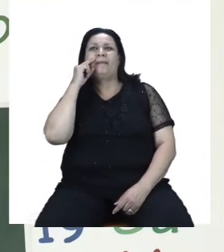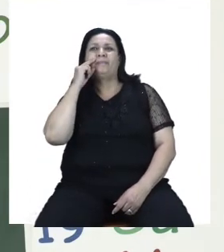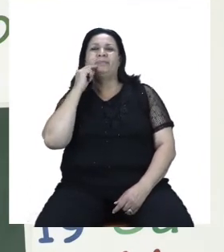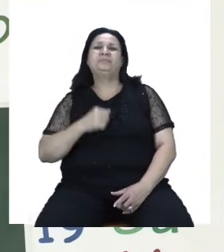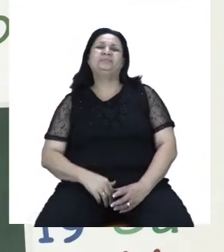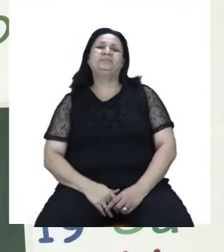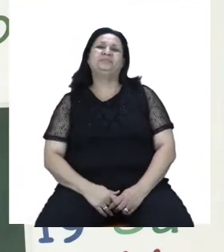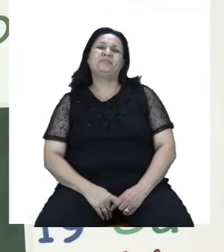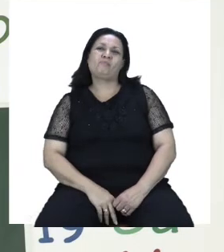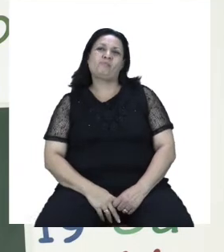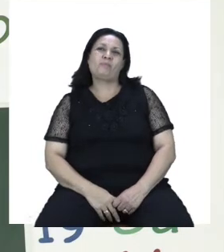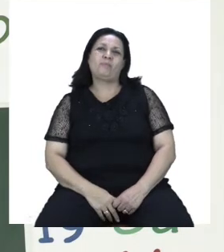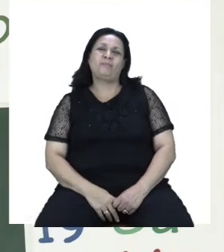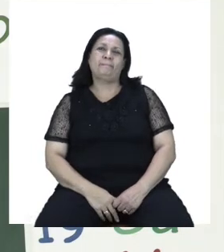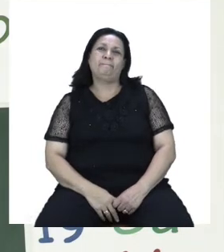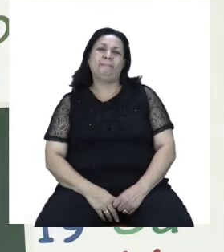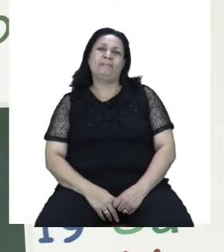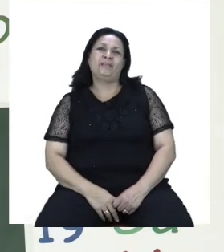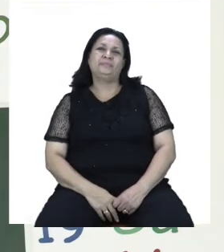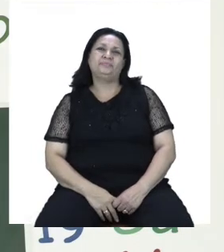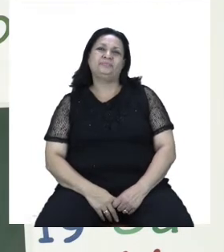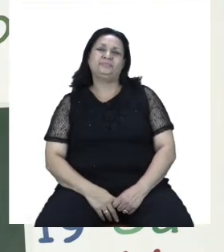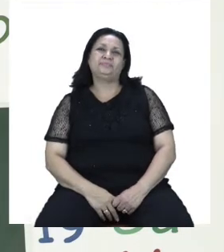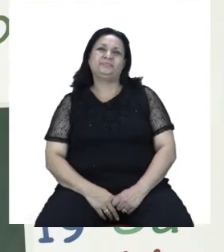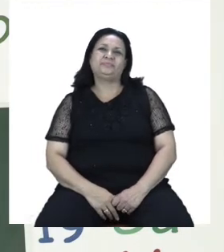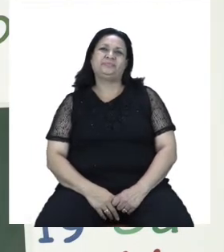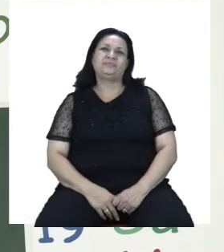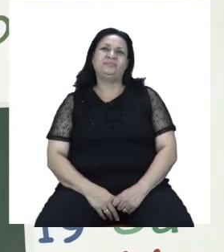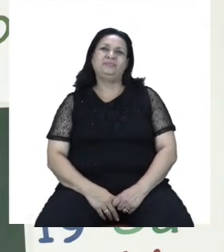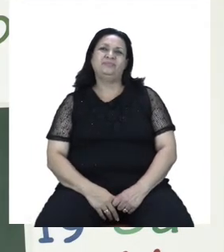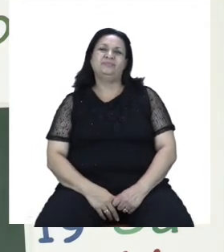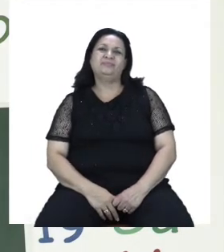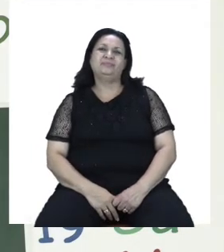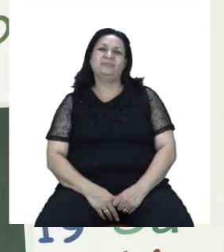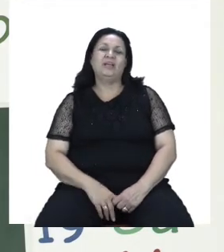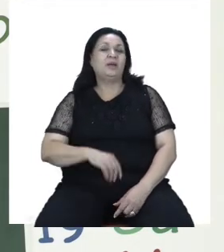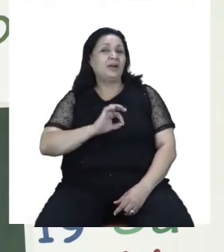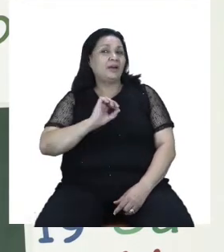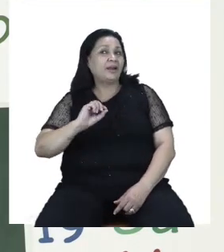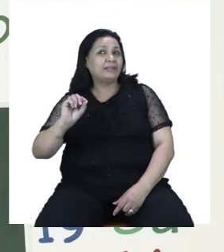anybody else's, so you can take your time and write it neatly.